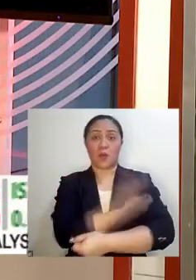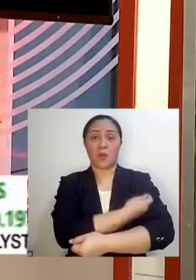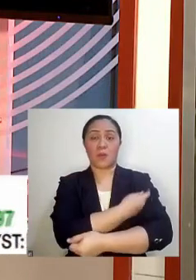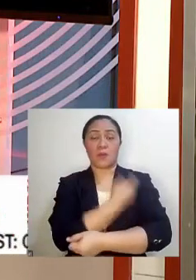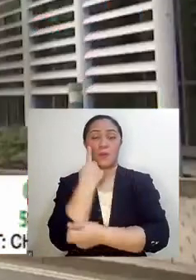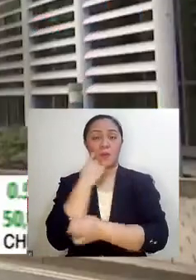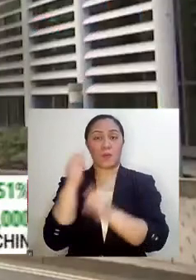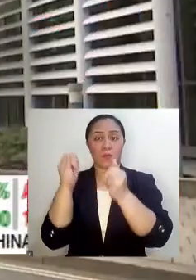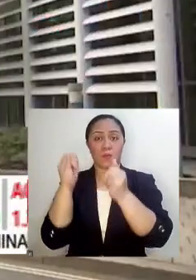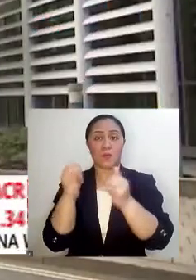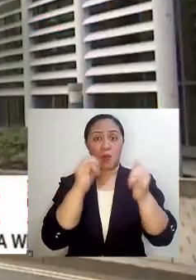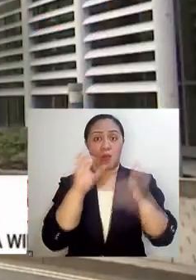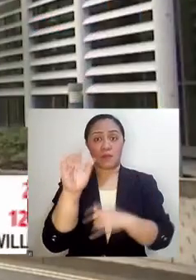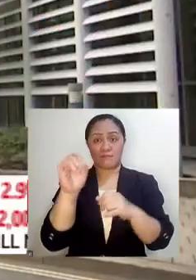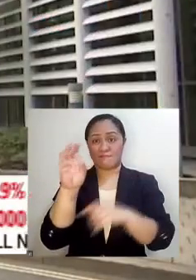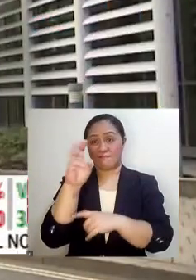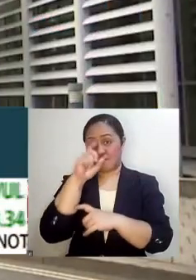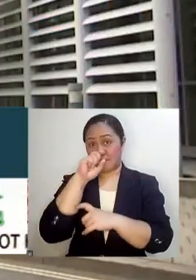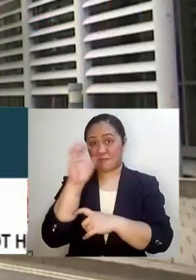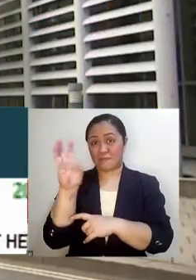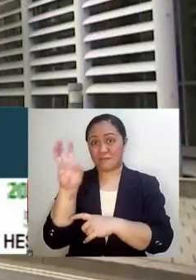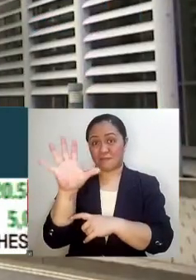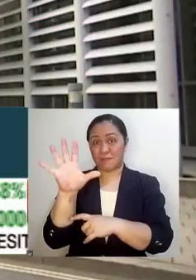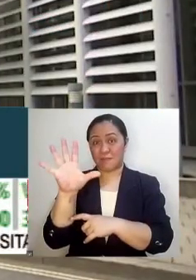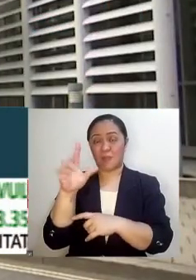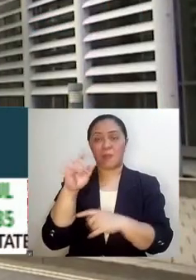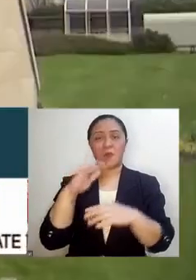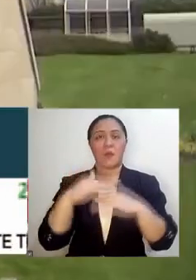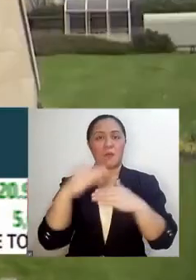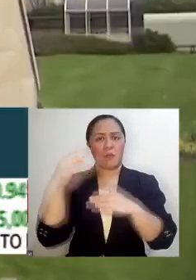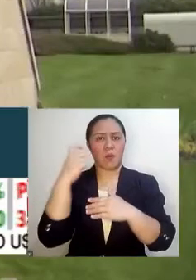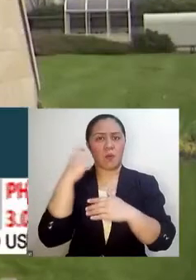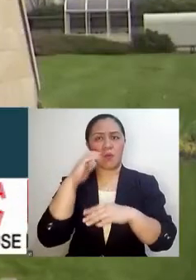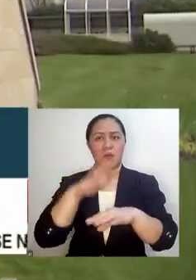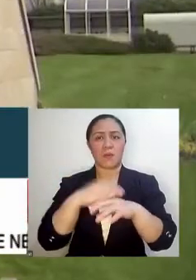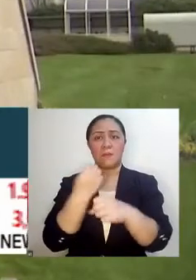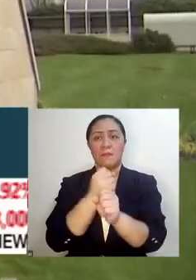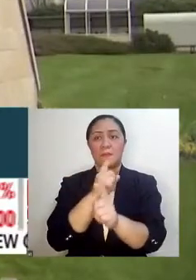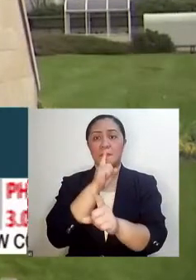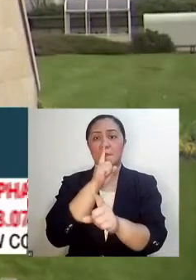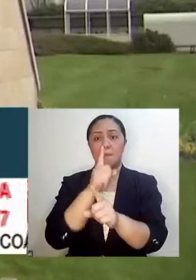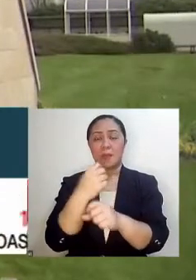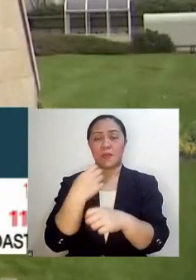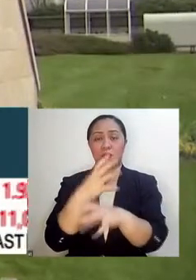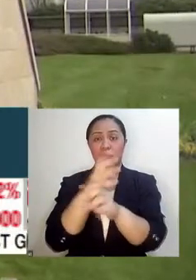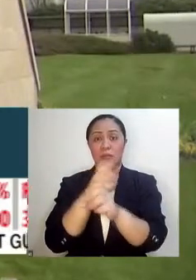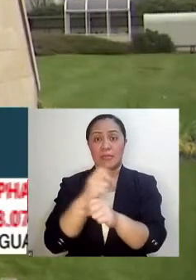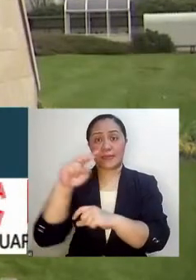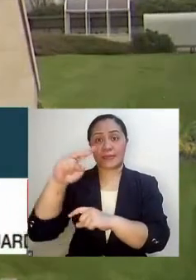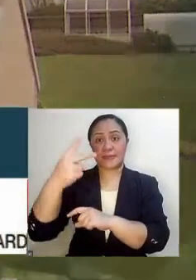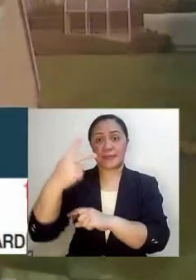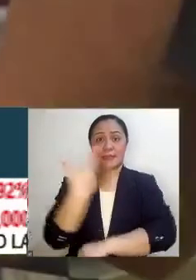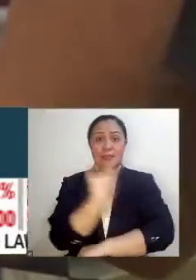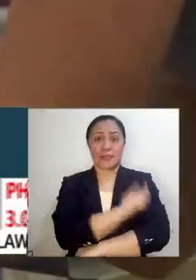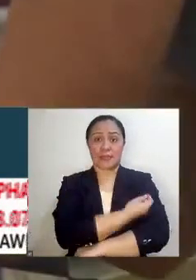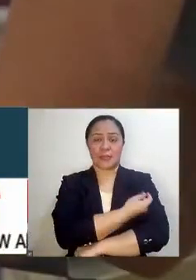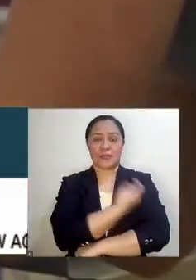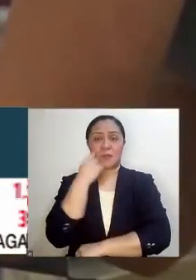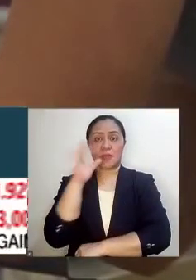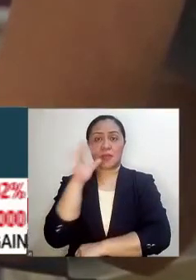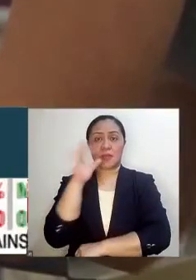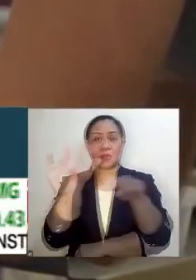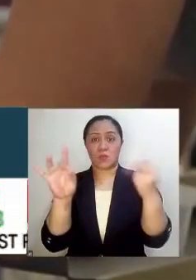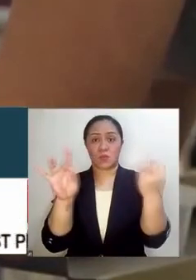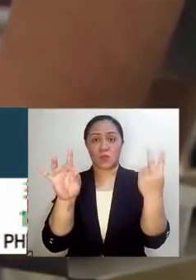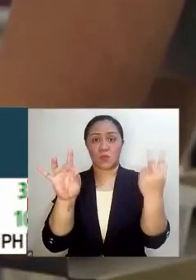old. The agency, however, reminded vaccine recipients to make sure that they get their second shot within 8 to 12 weeks to ensure